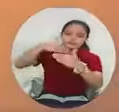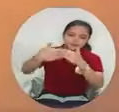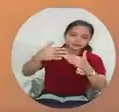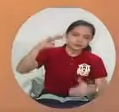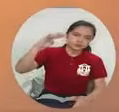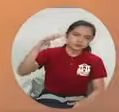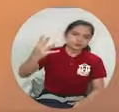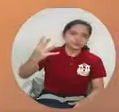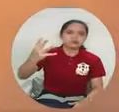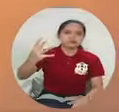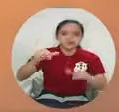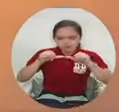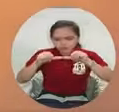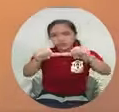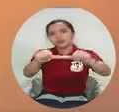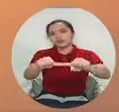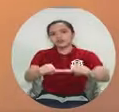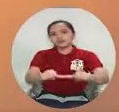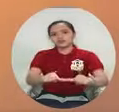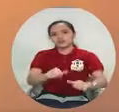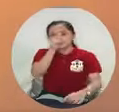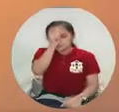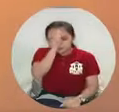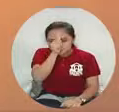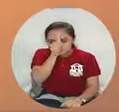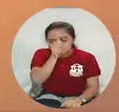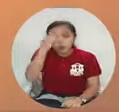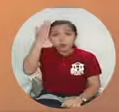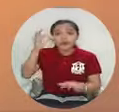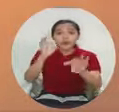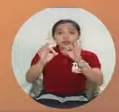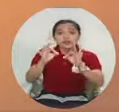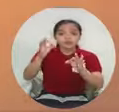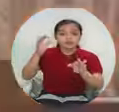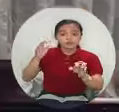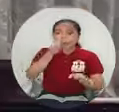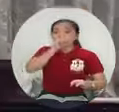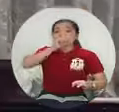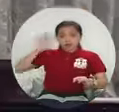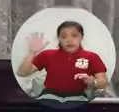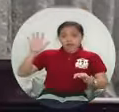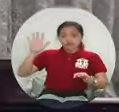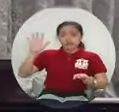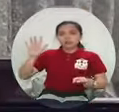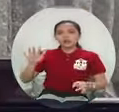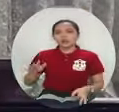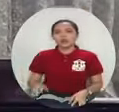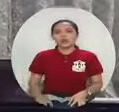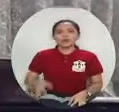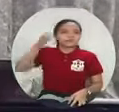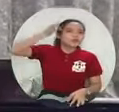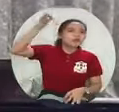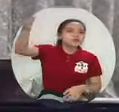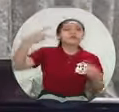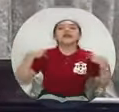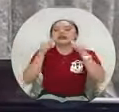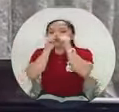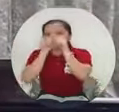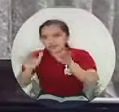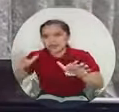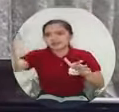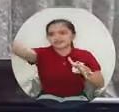four, persist. Because right after you make a commitment, Satan will come to hinder